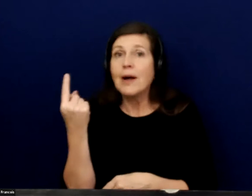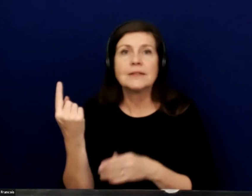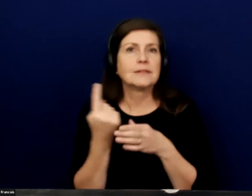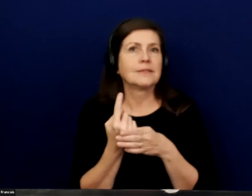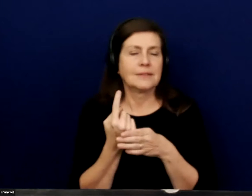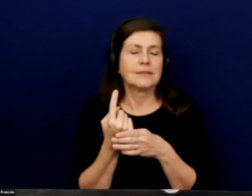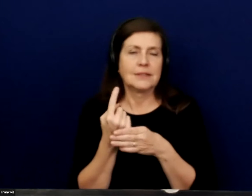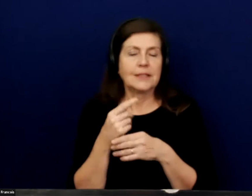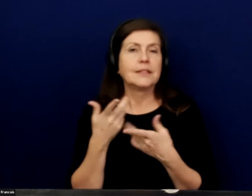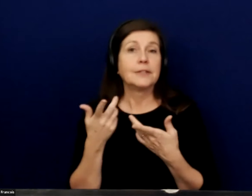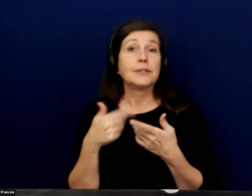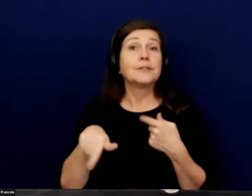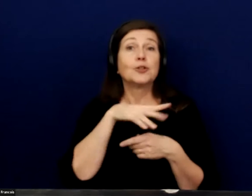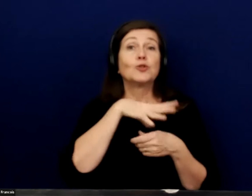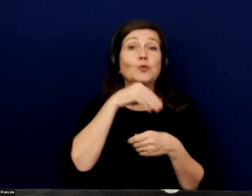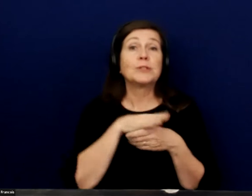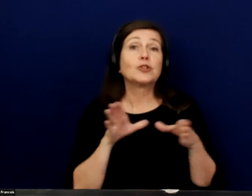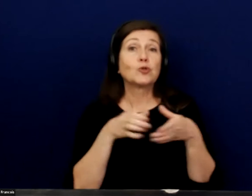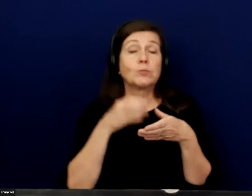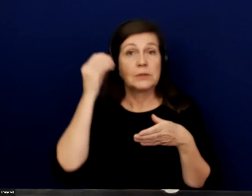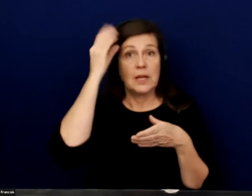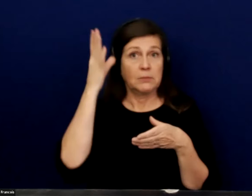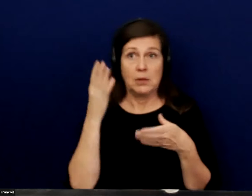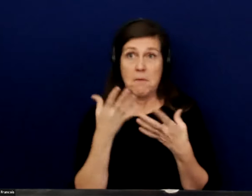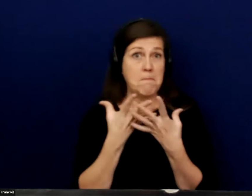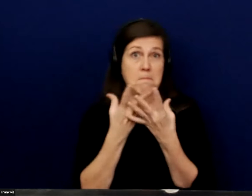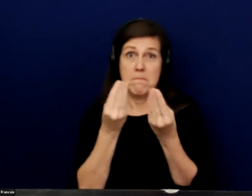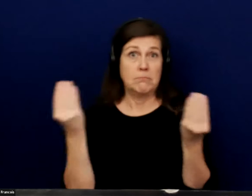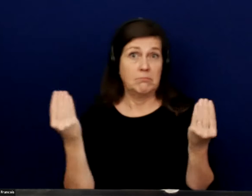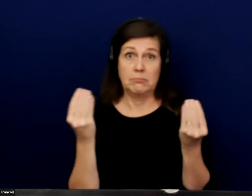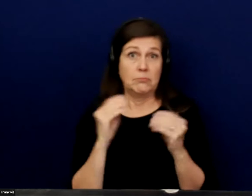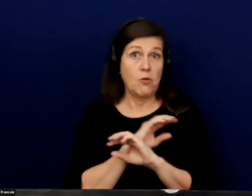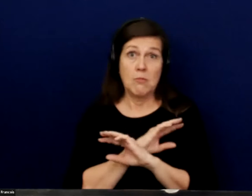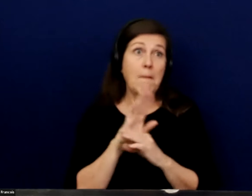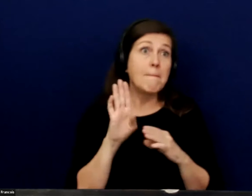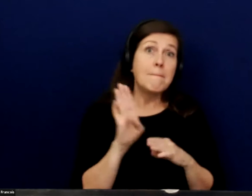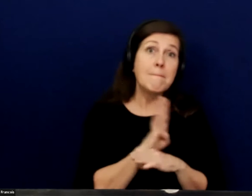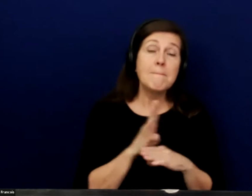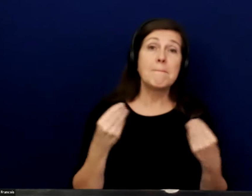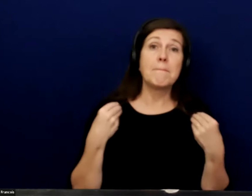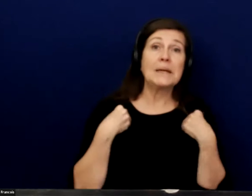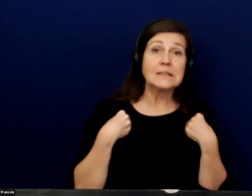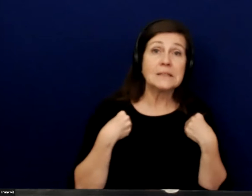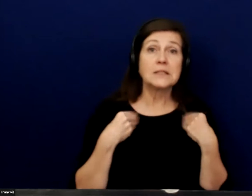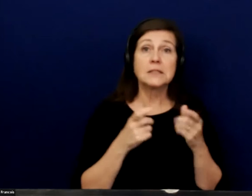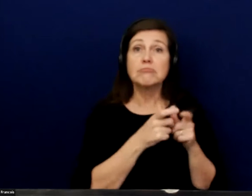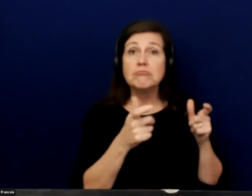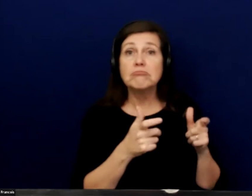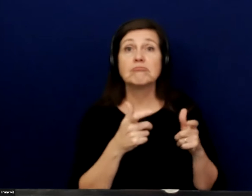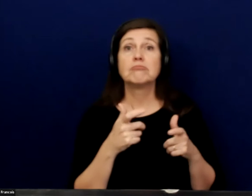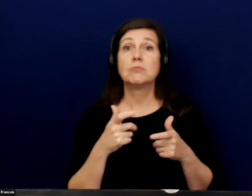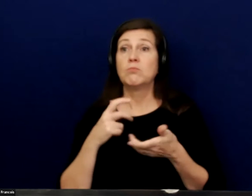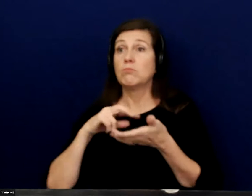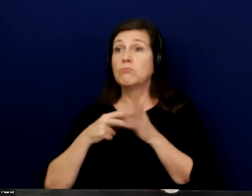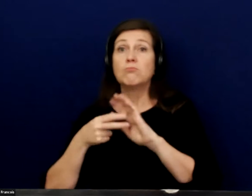to the expert in the Swedish group, don't do it. So in most businesses and organizations, they just don't